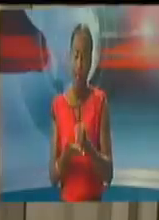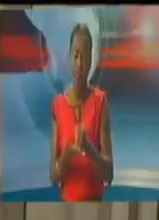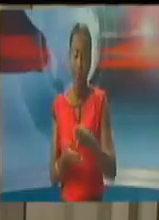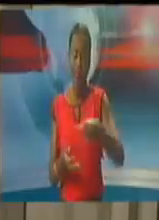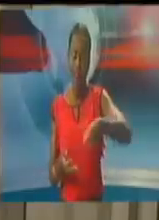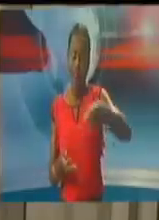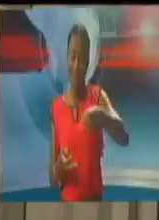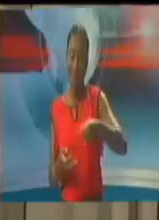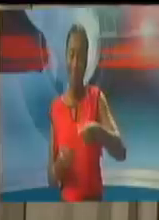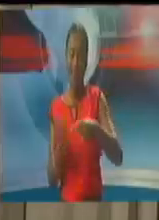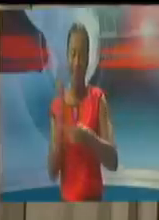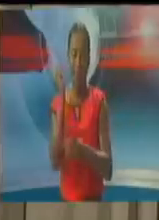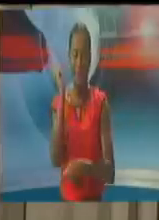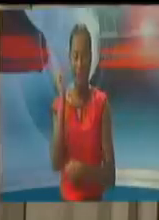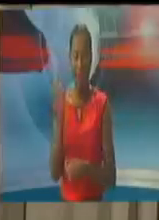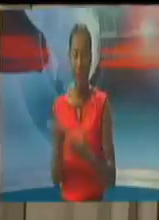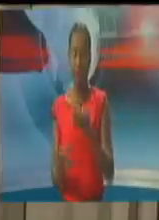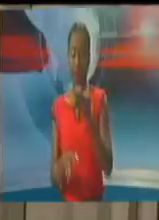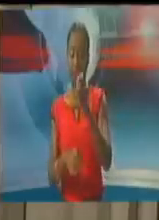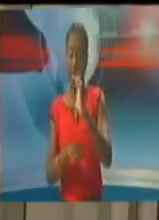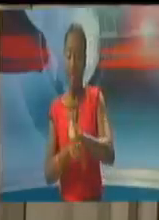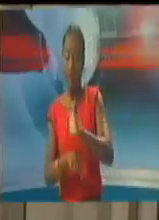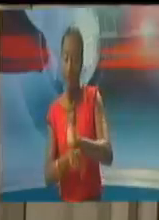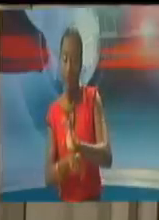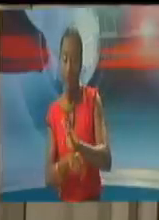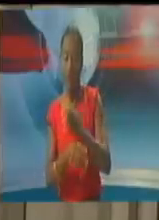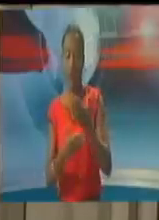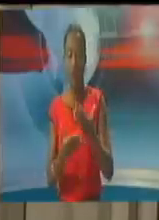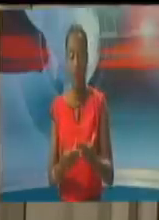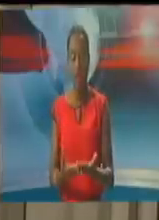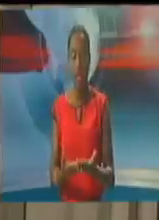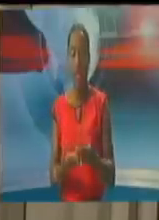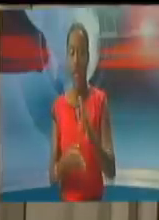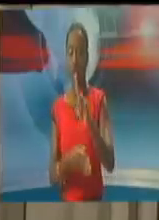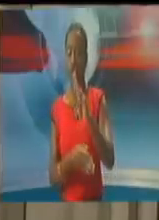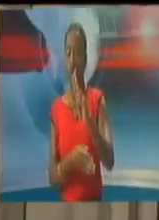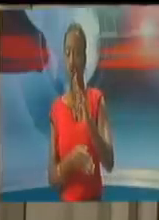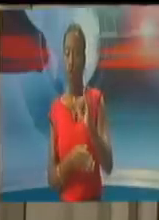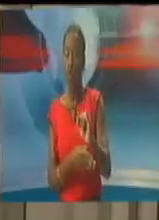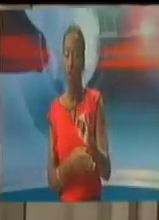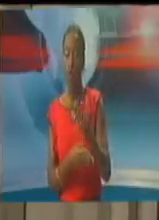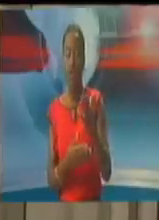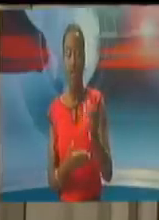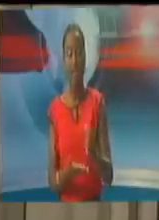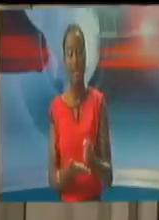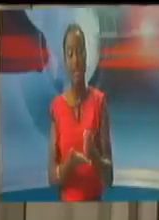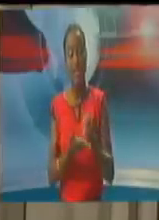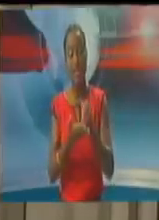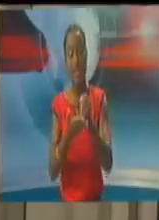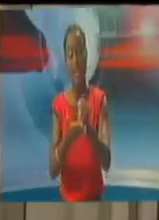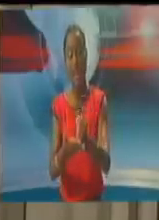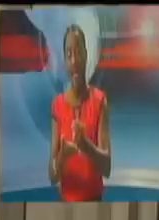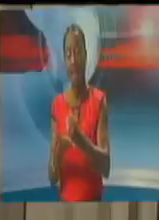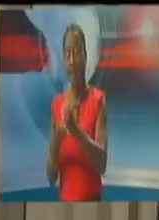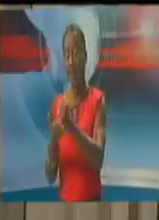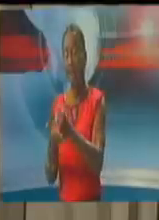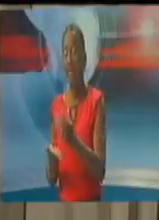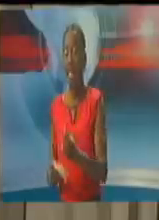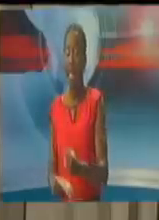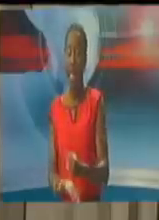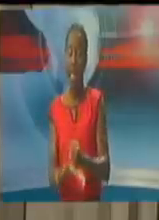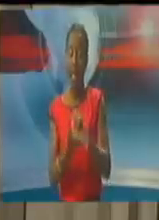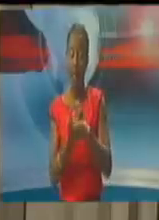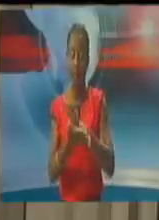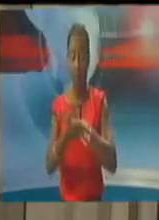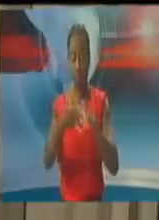to our embassies or high commissions or consulates or missions abroad, for us to be able to provide some level of relief to our